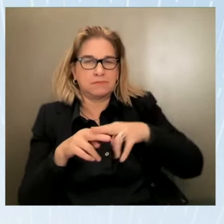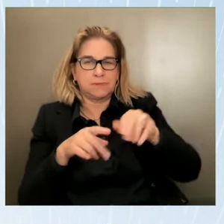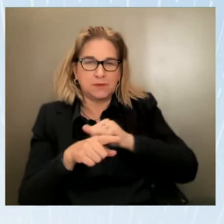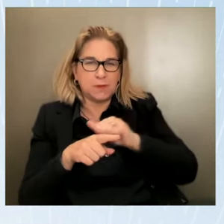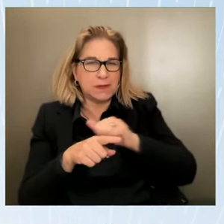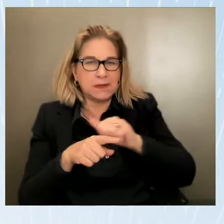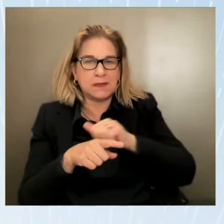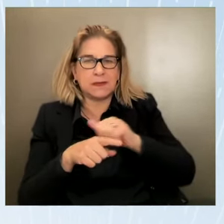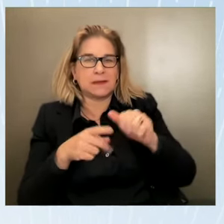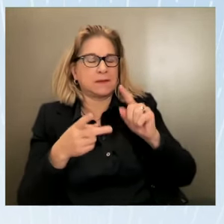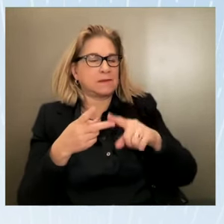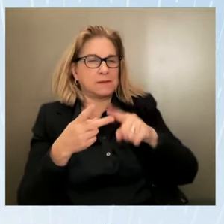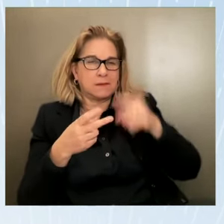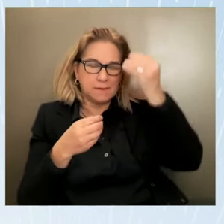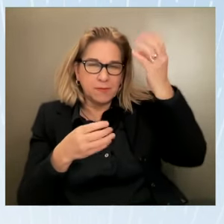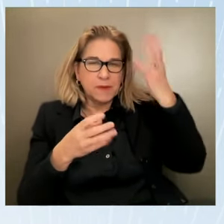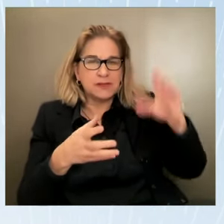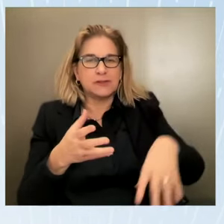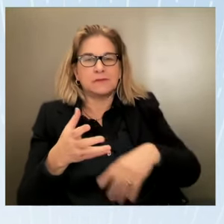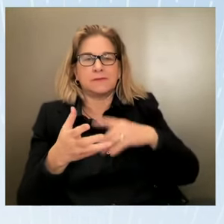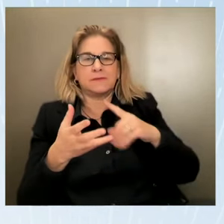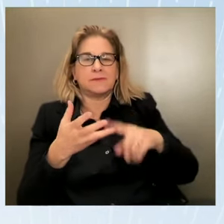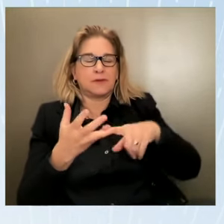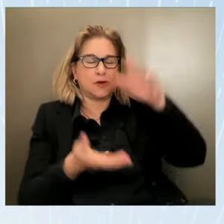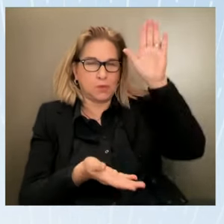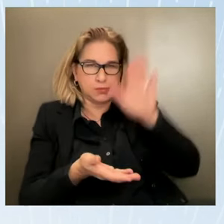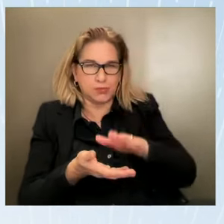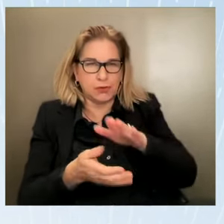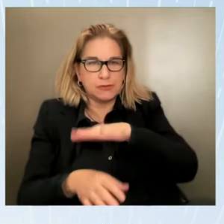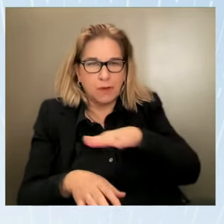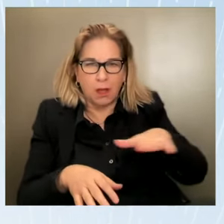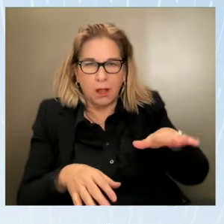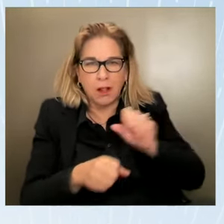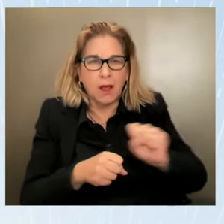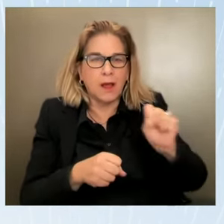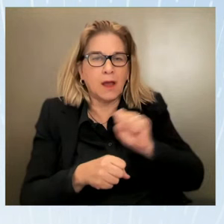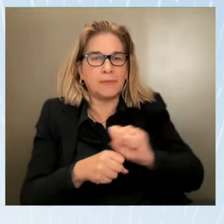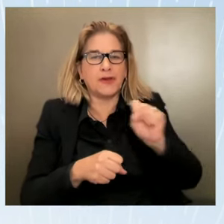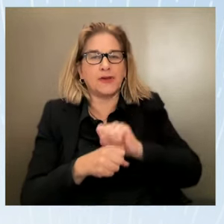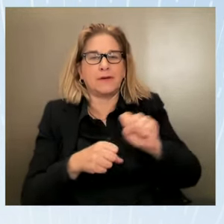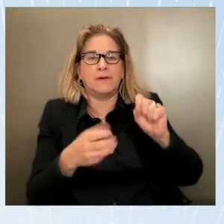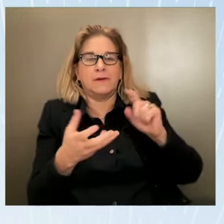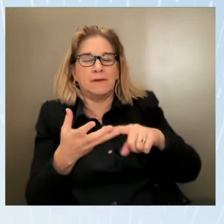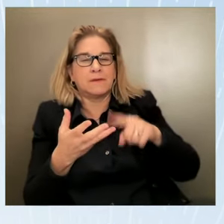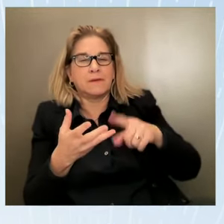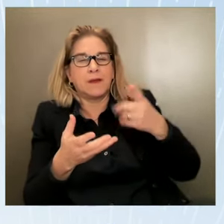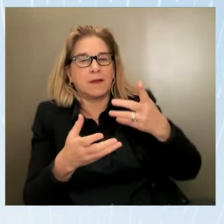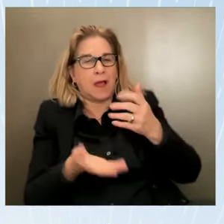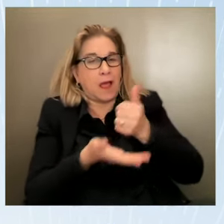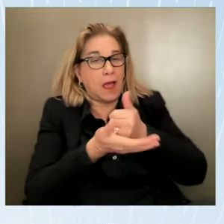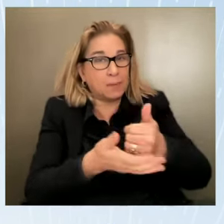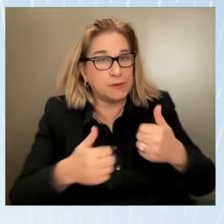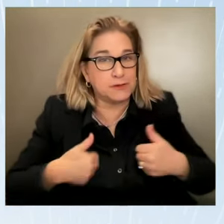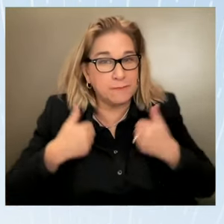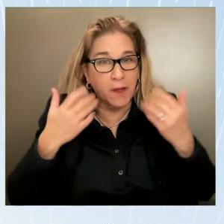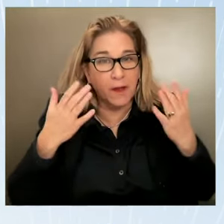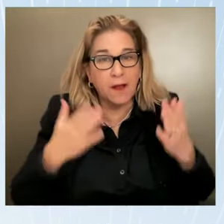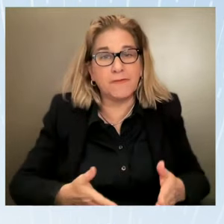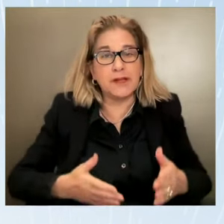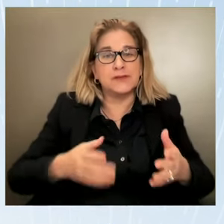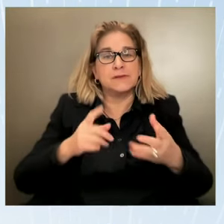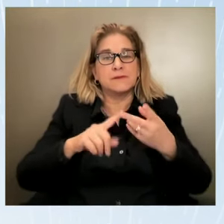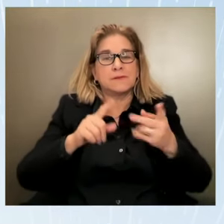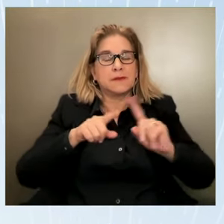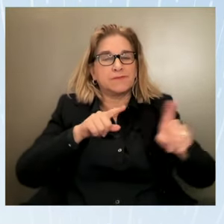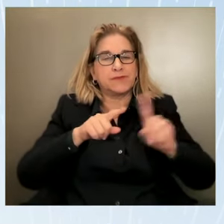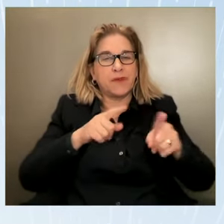empowering survivors. We are developing specialized anti-human trafficking training for some of our most important first responders in the